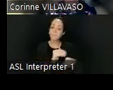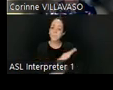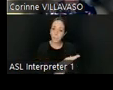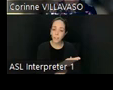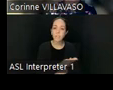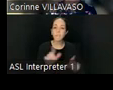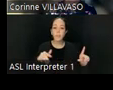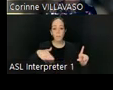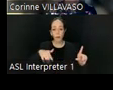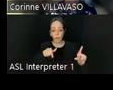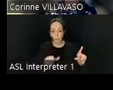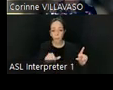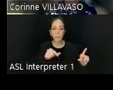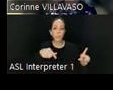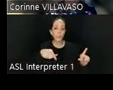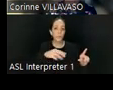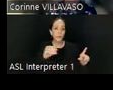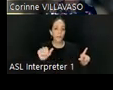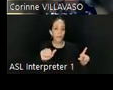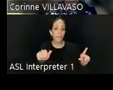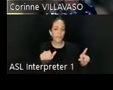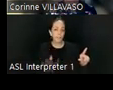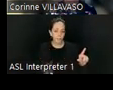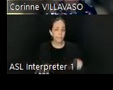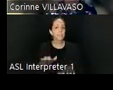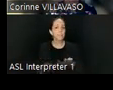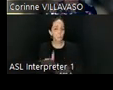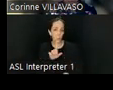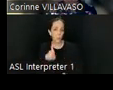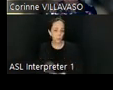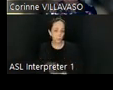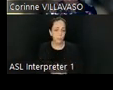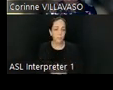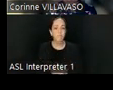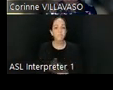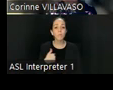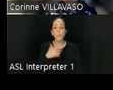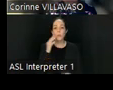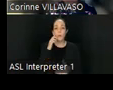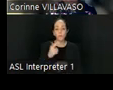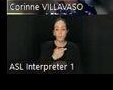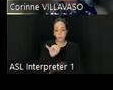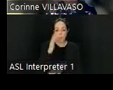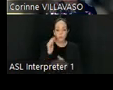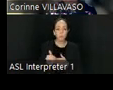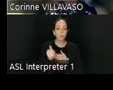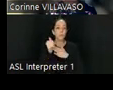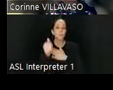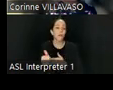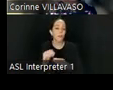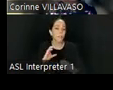Q&A. We hope to use this feature to help guide our conversation during the meeting and future meeting agenda